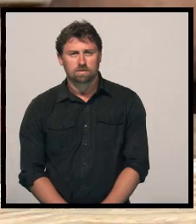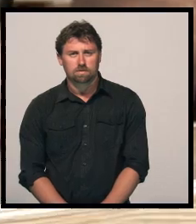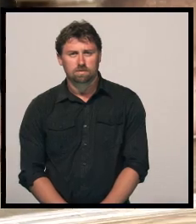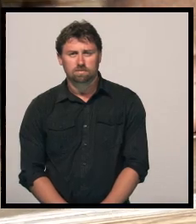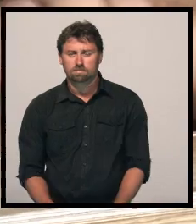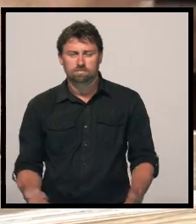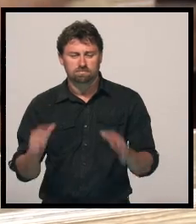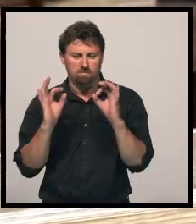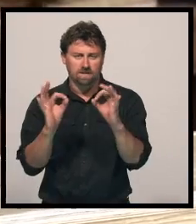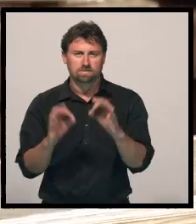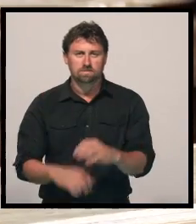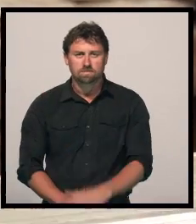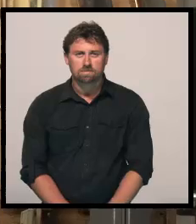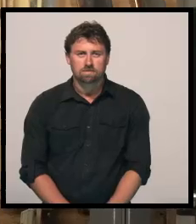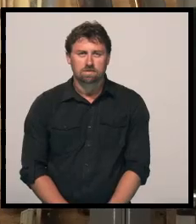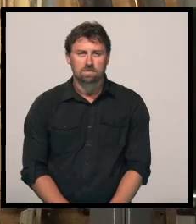Spot on.